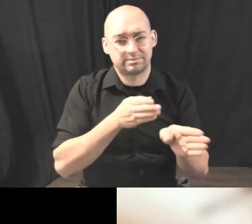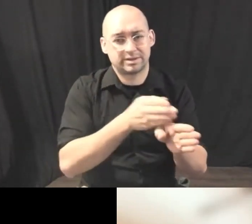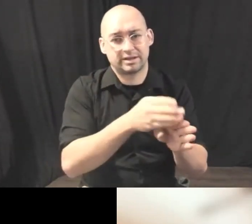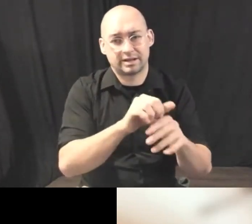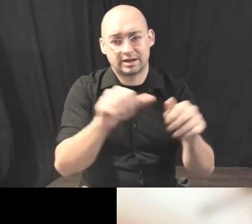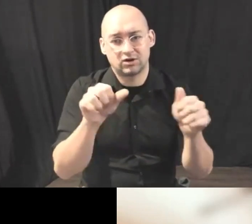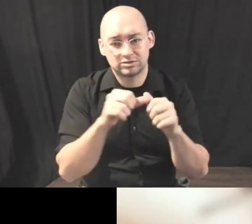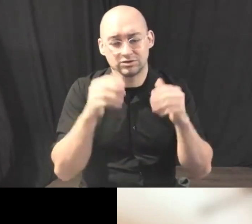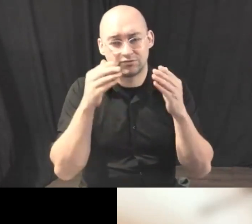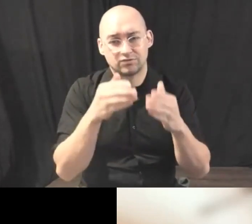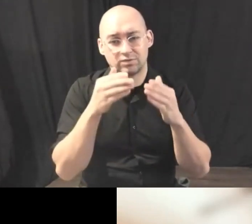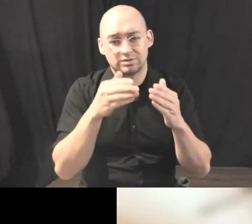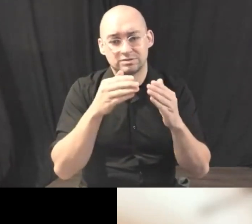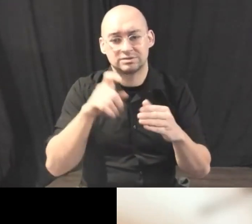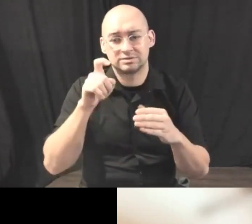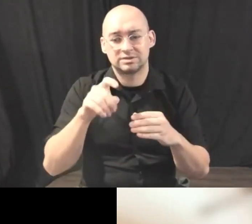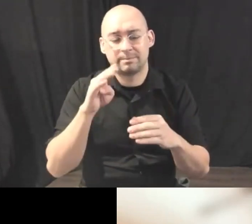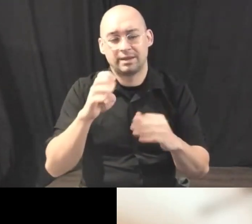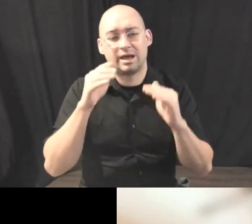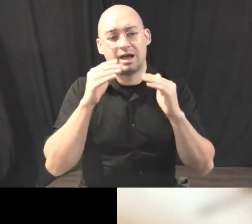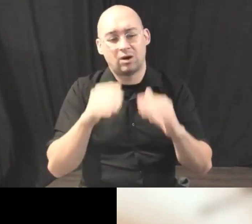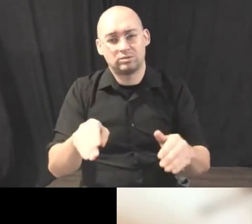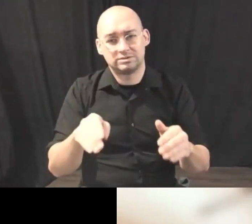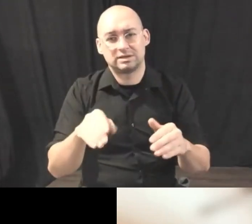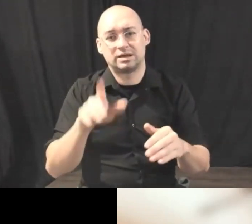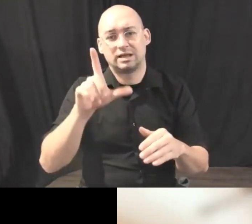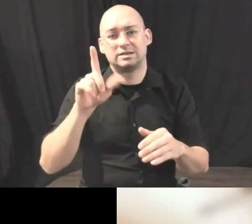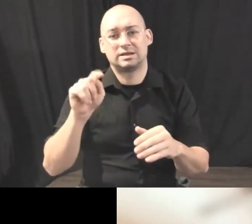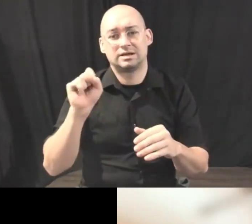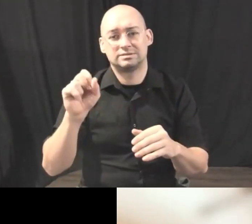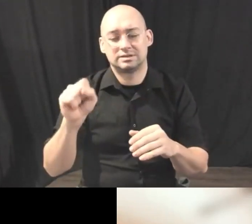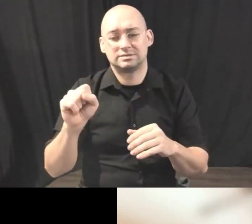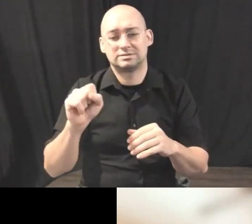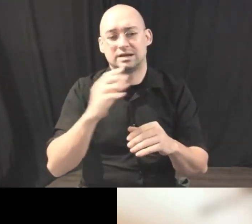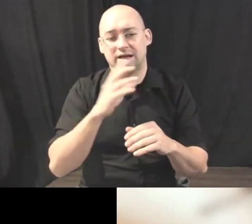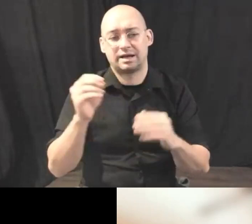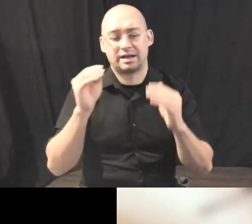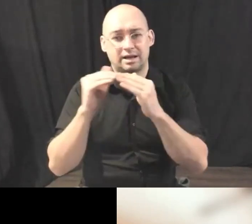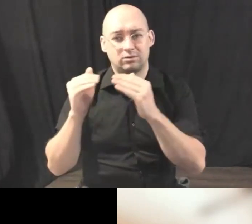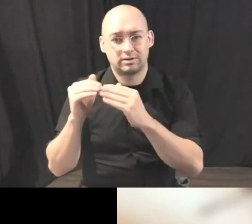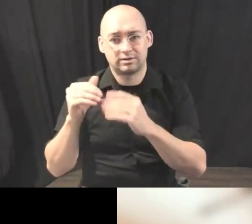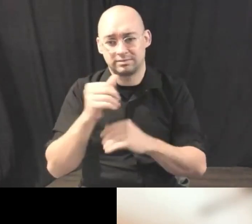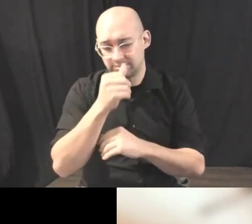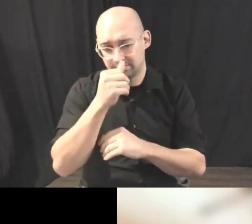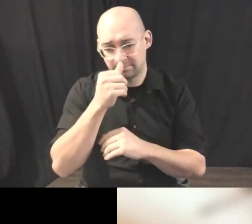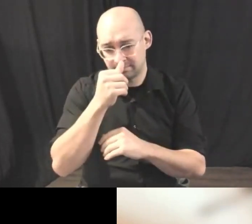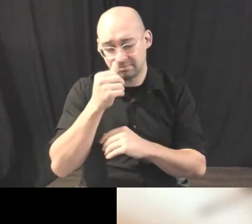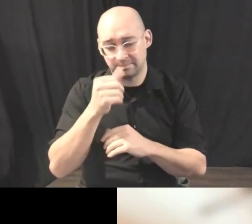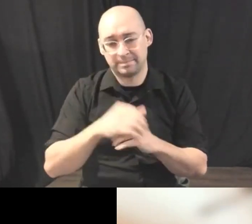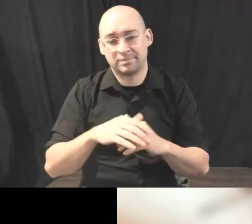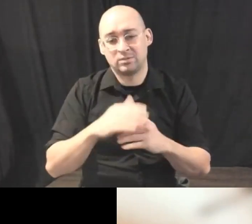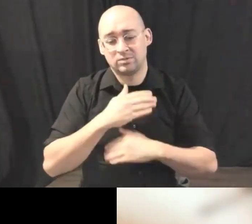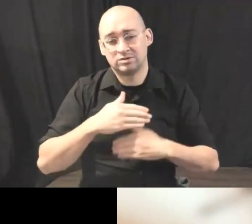to be on housing, on LTSS, and on equity. And we appreciate that those broader